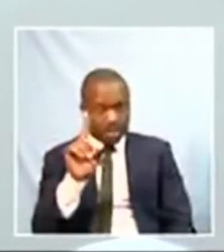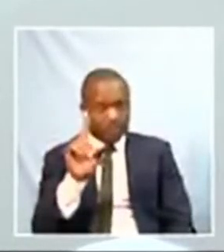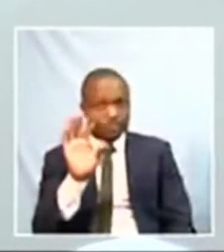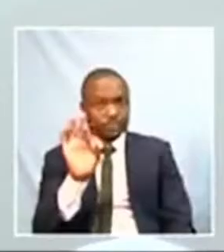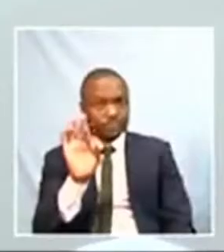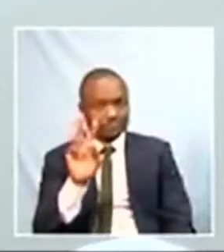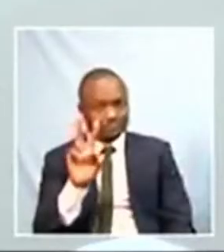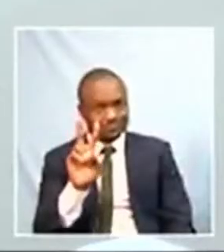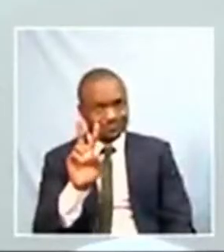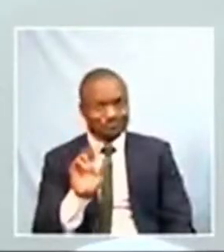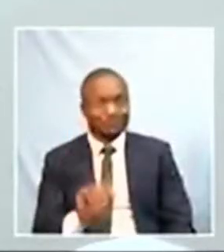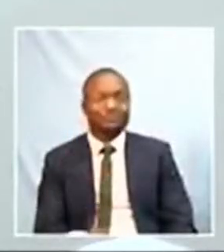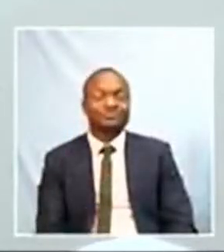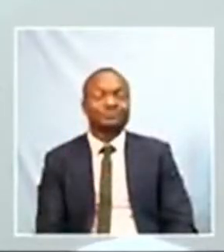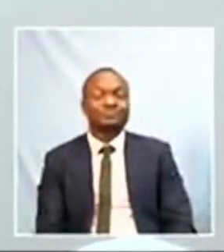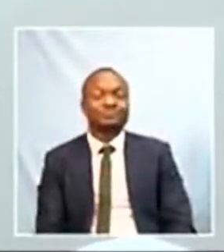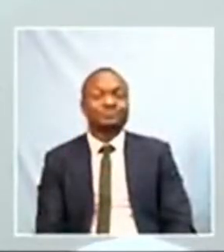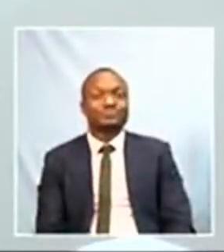16,598,192.